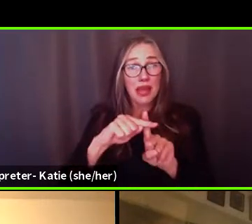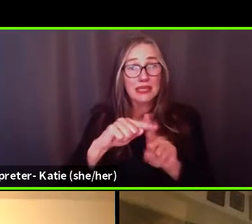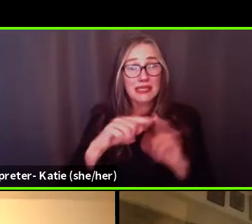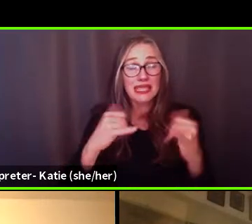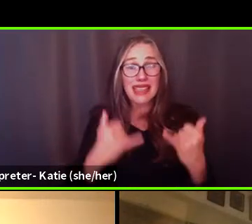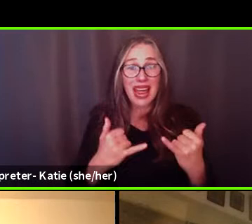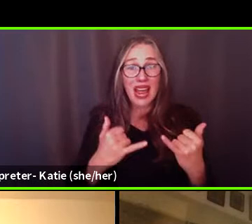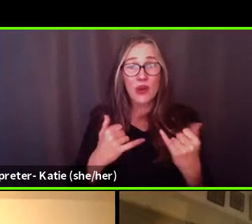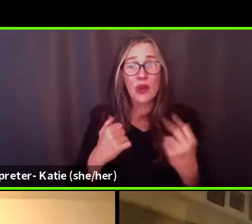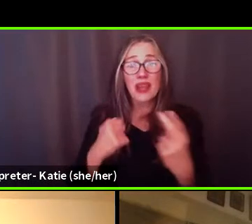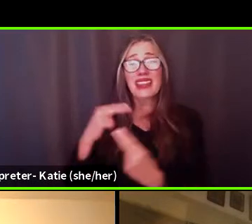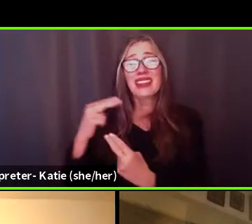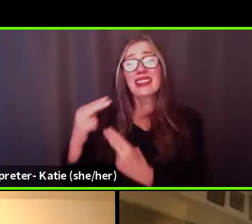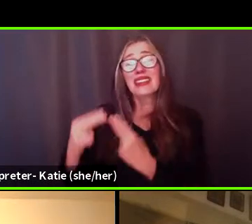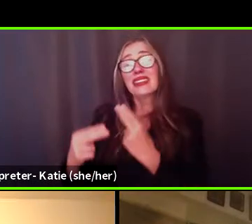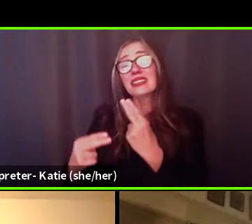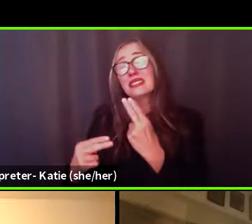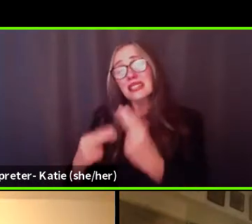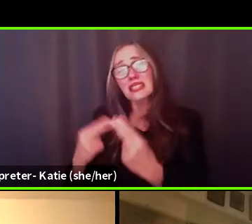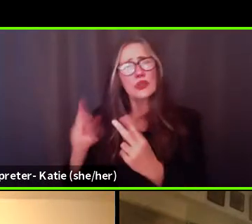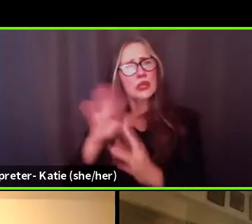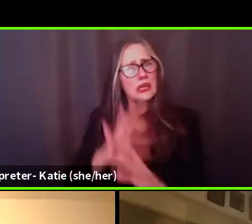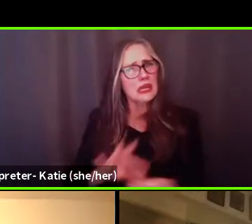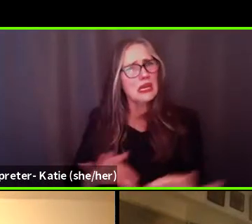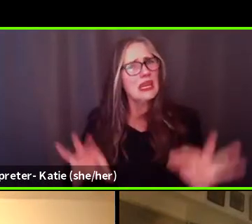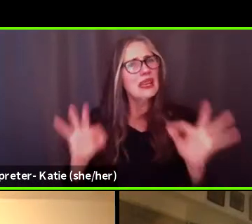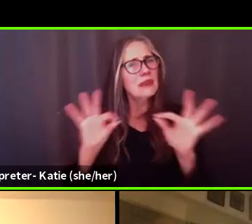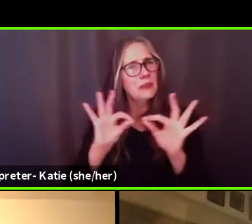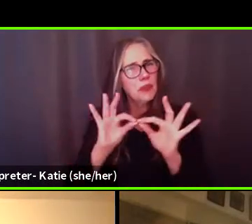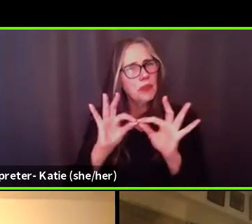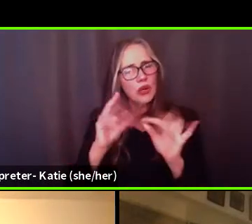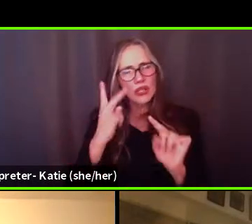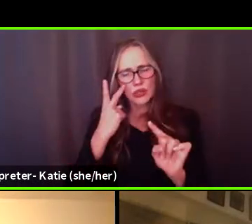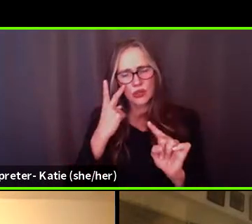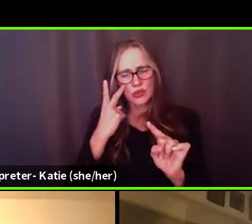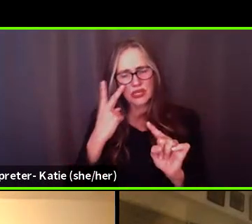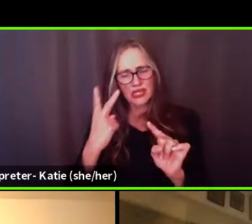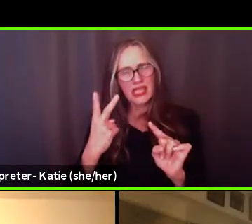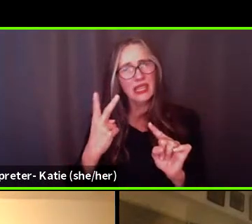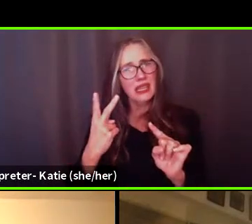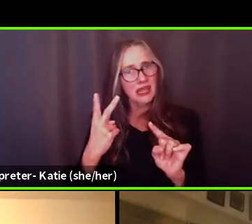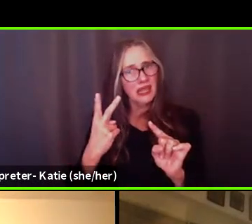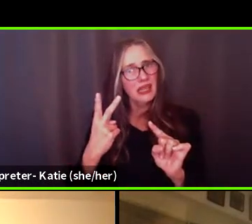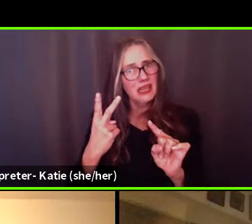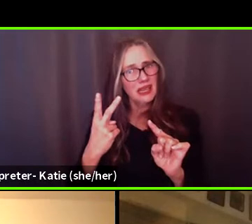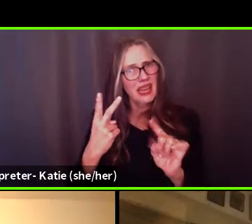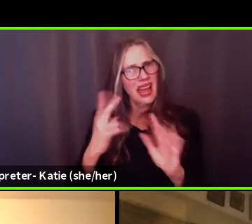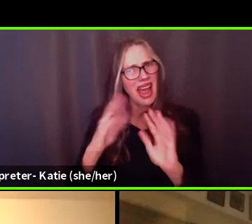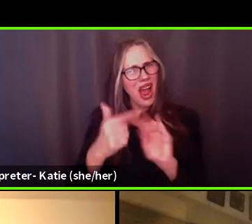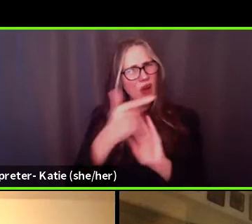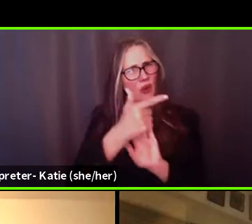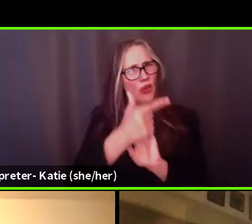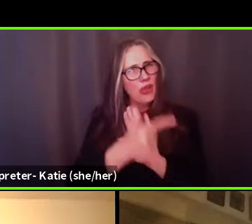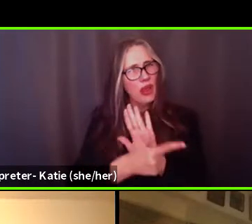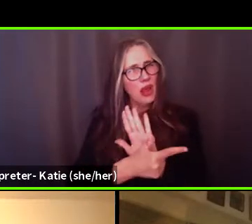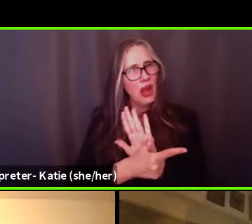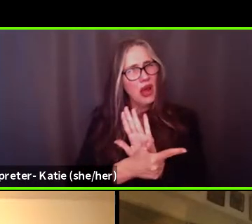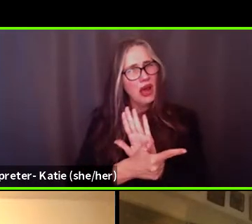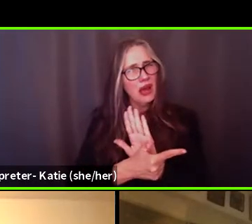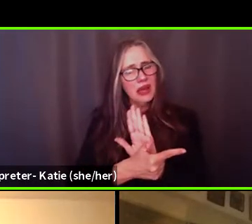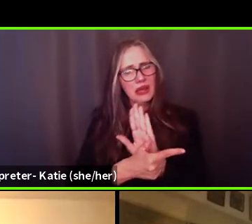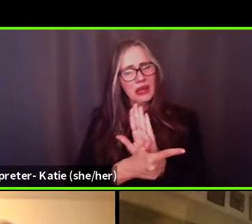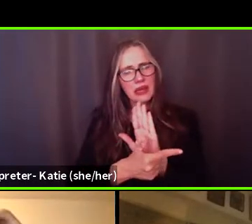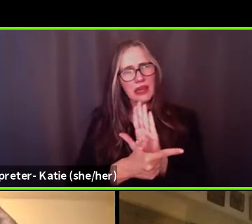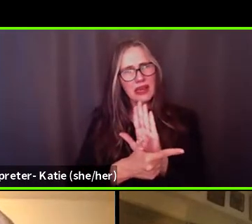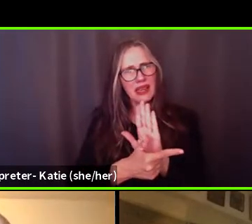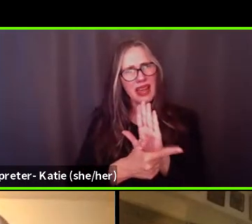history to me it suggests that justice is not time bound that there are ways that we can protect ourselves from preventative harm by